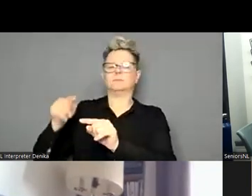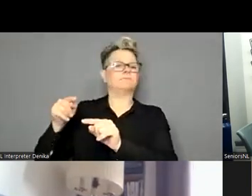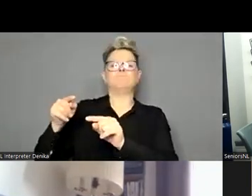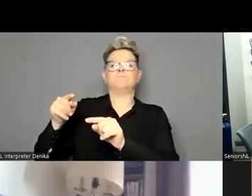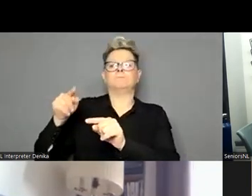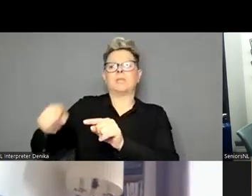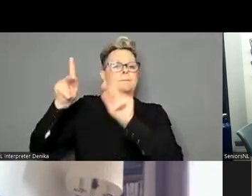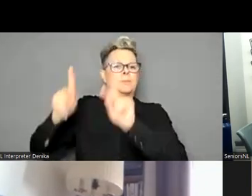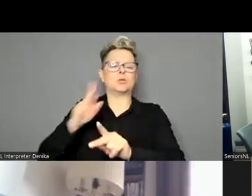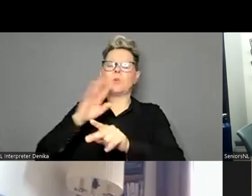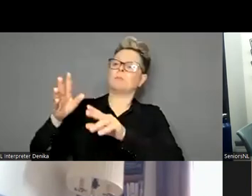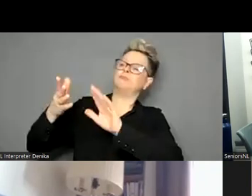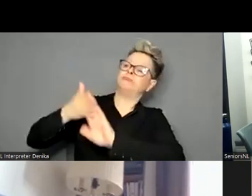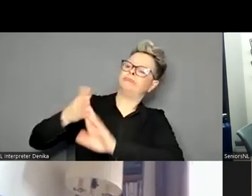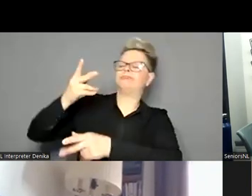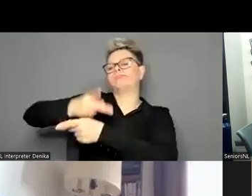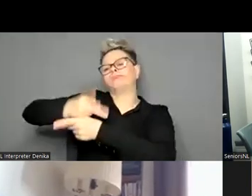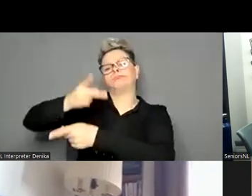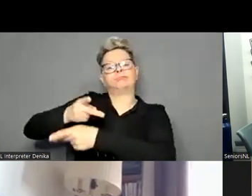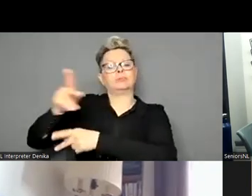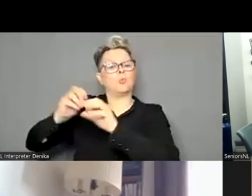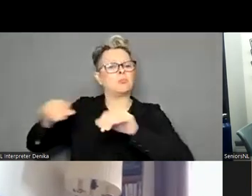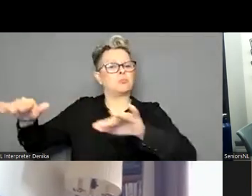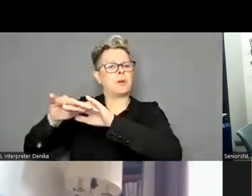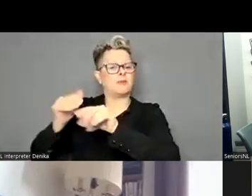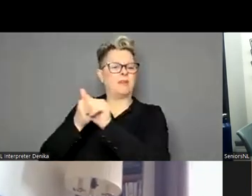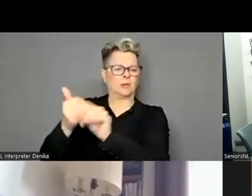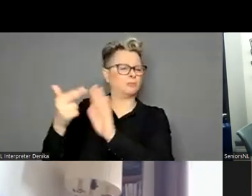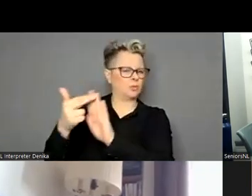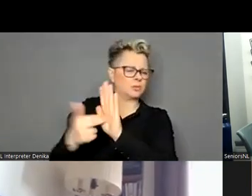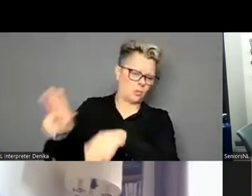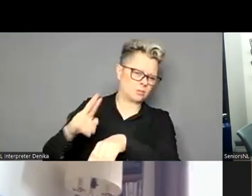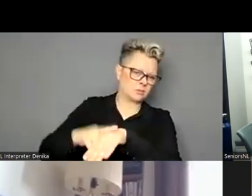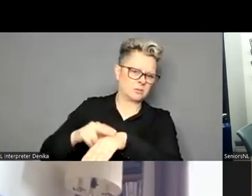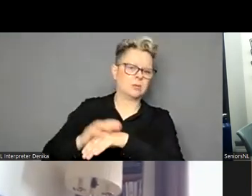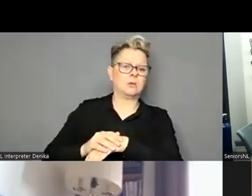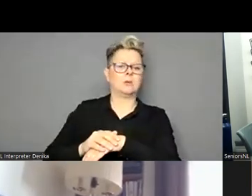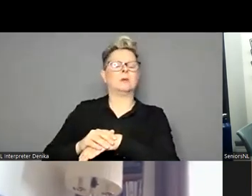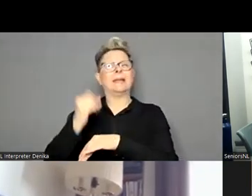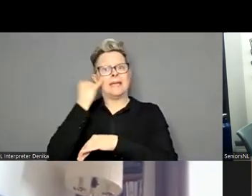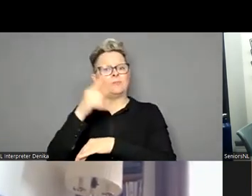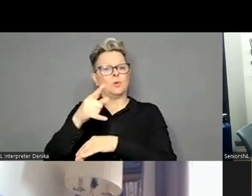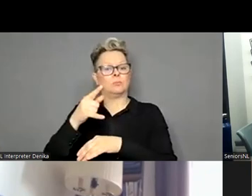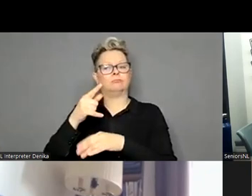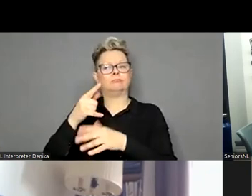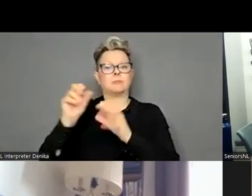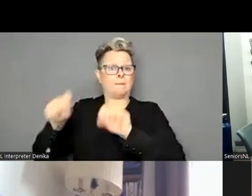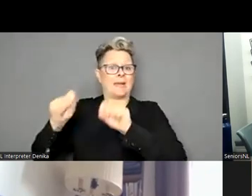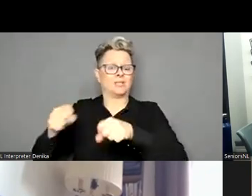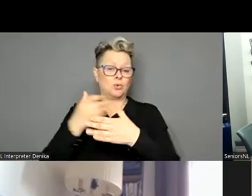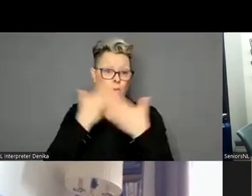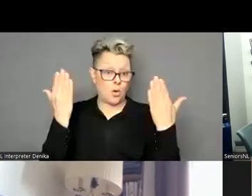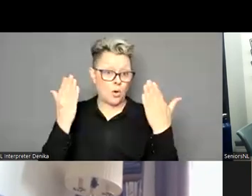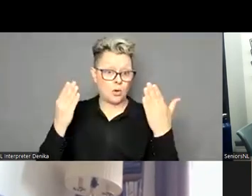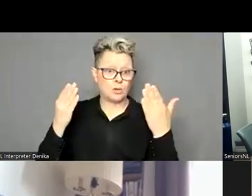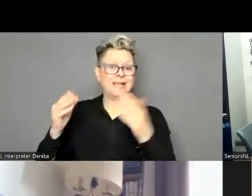property with whatever restrictions you put in place once you lack capacity. So an enduring power of attorney is about that